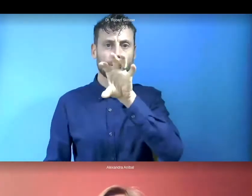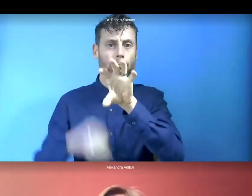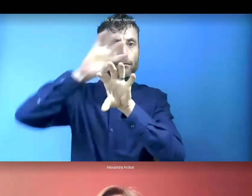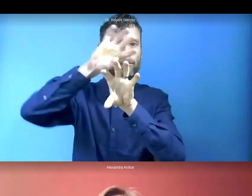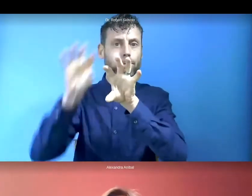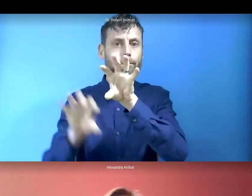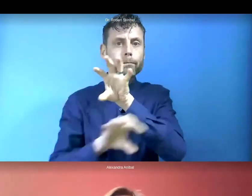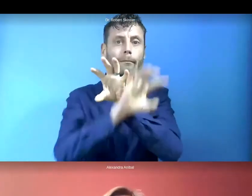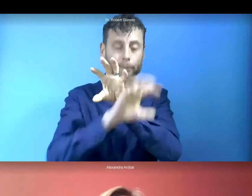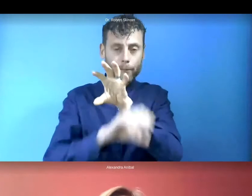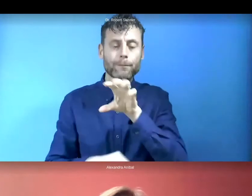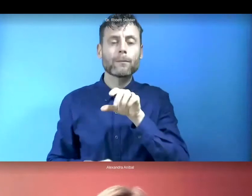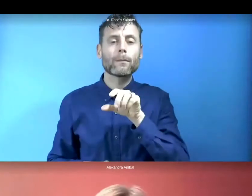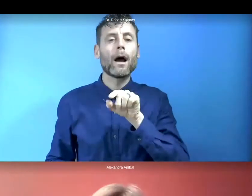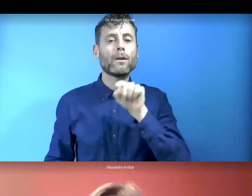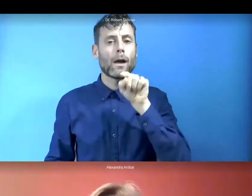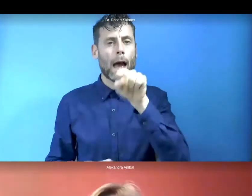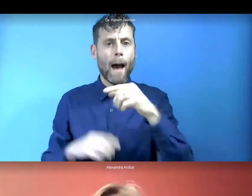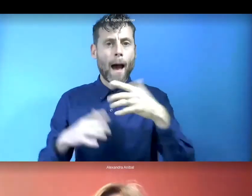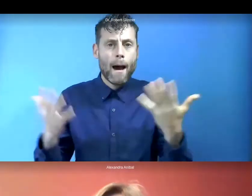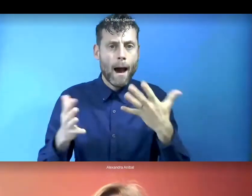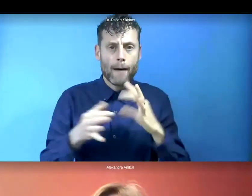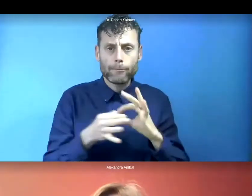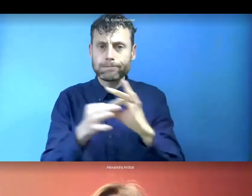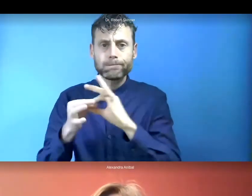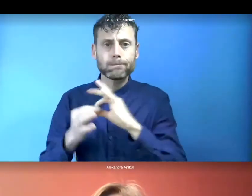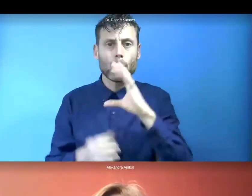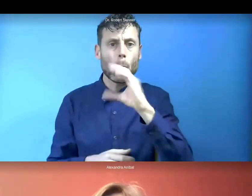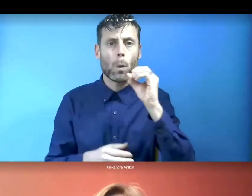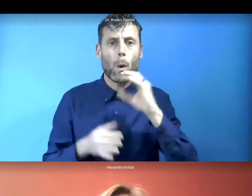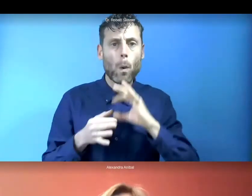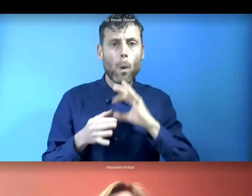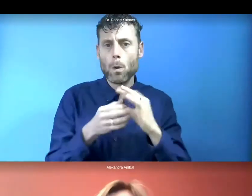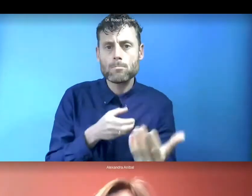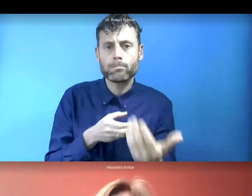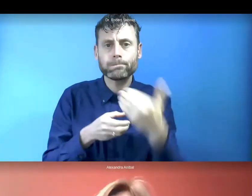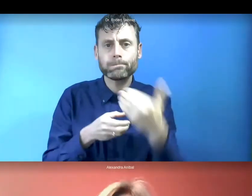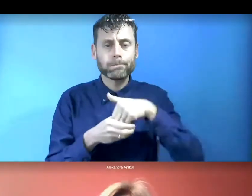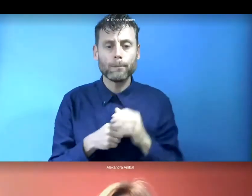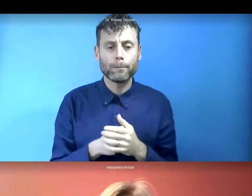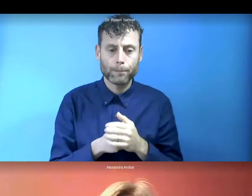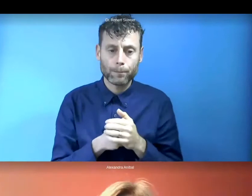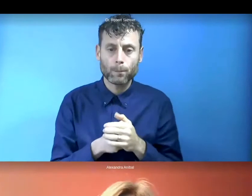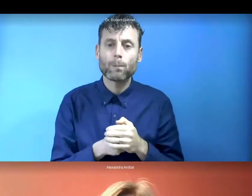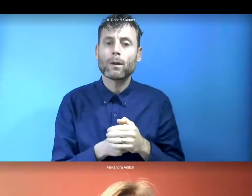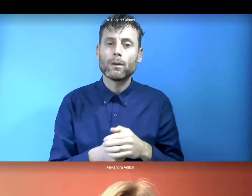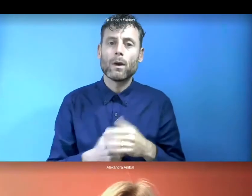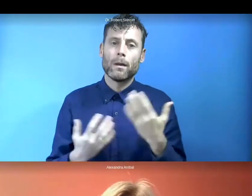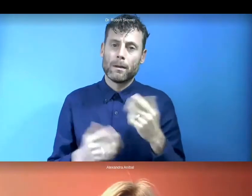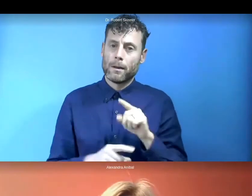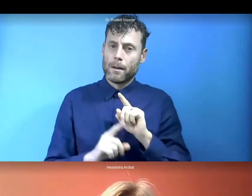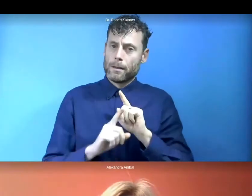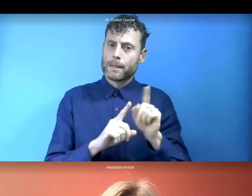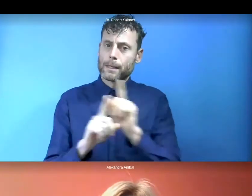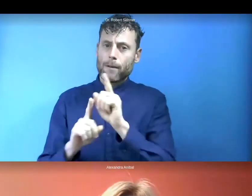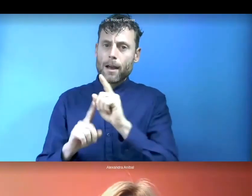actions, directly asking questions to our invited speakers. For asking